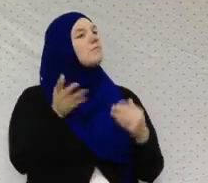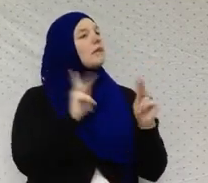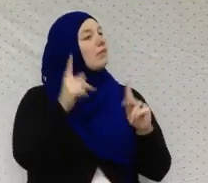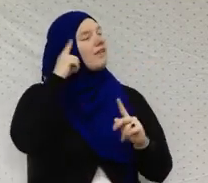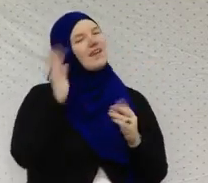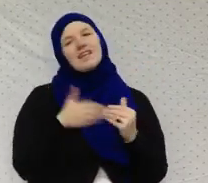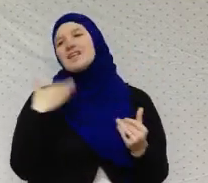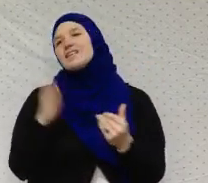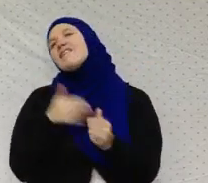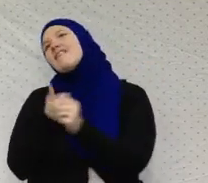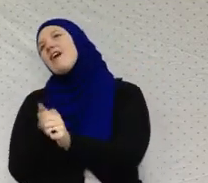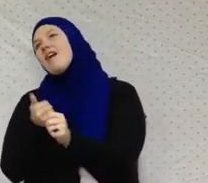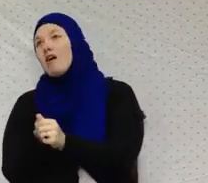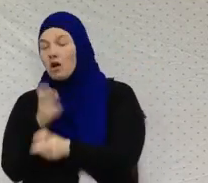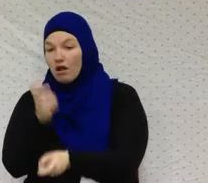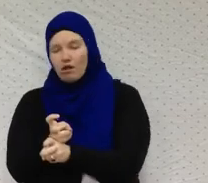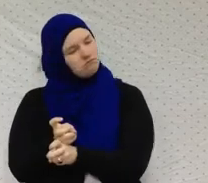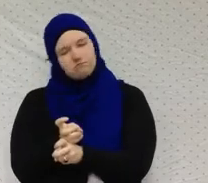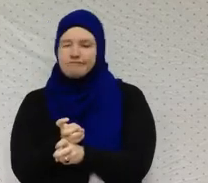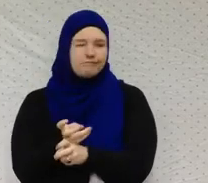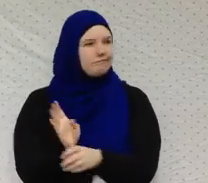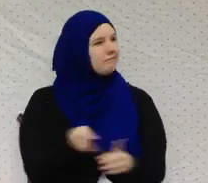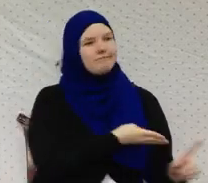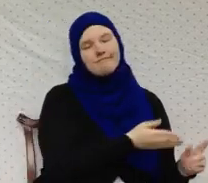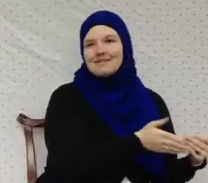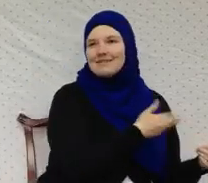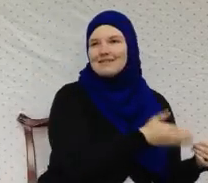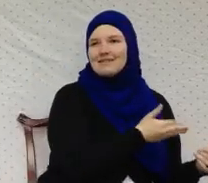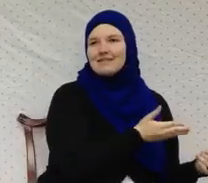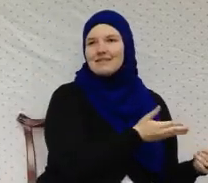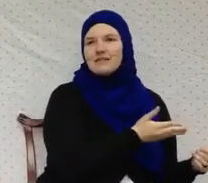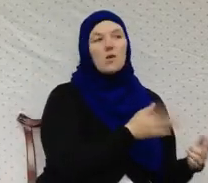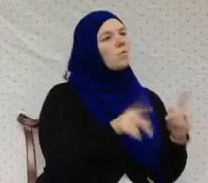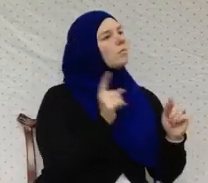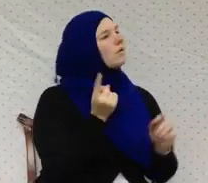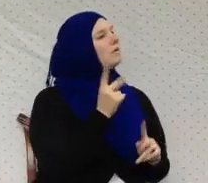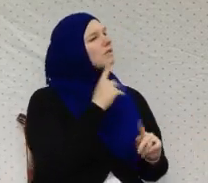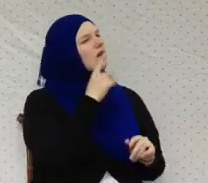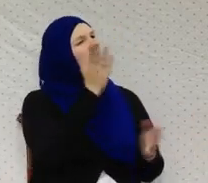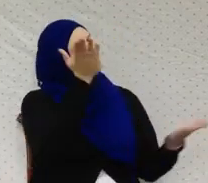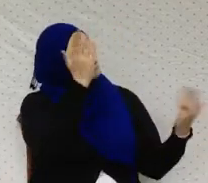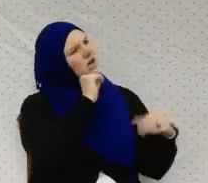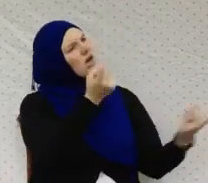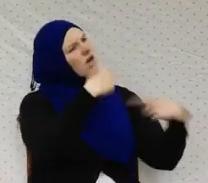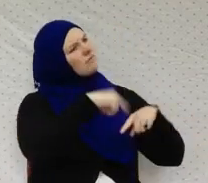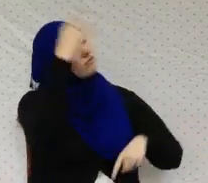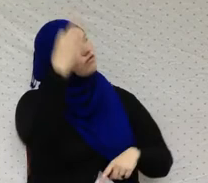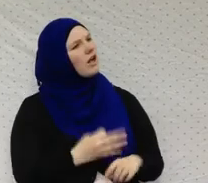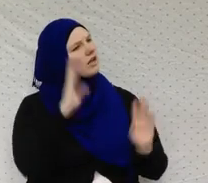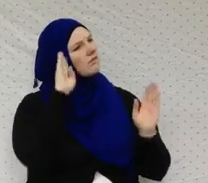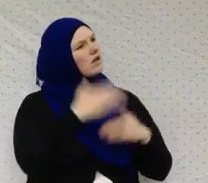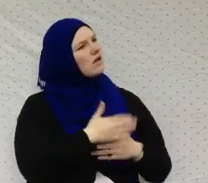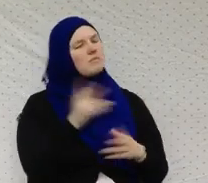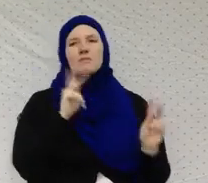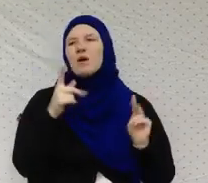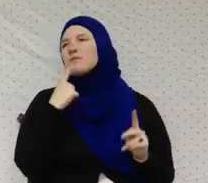the issue of convenience, which is part of self-worship. When somebody says, you know, why don't you come